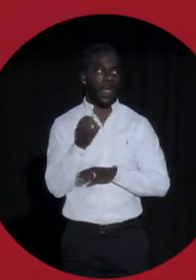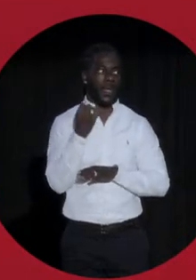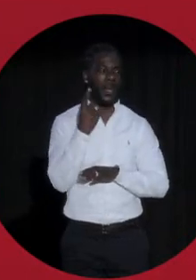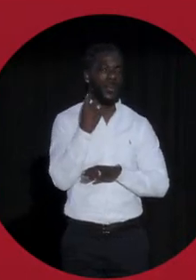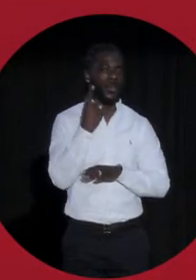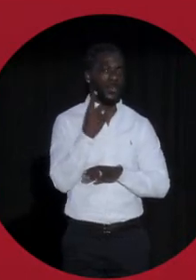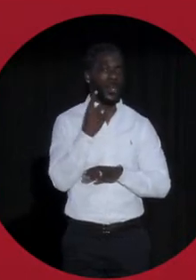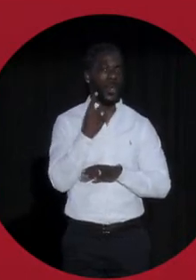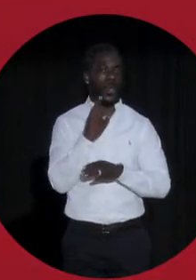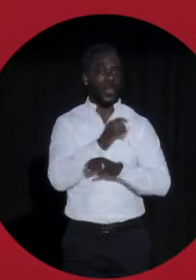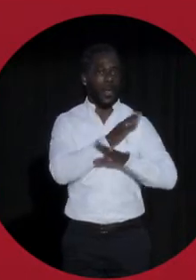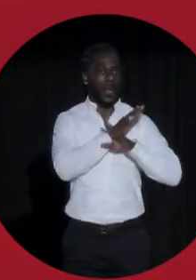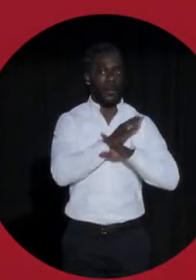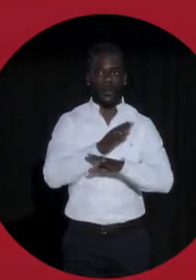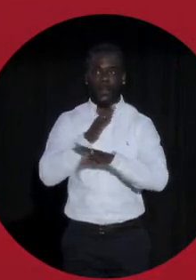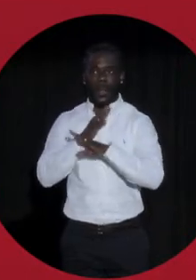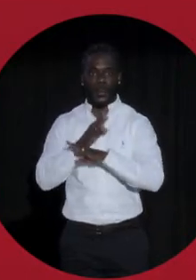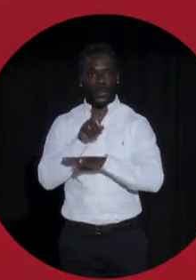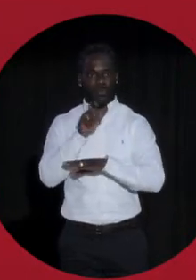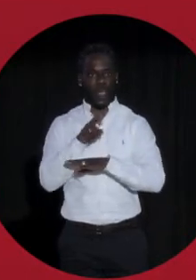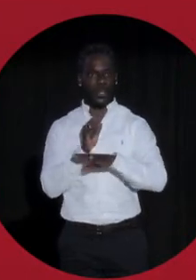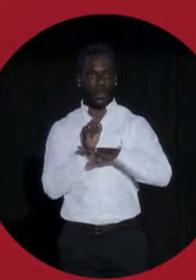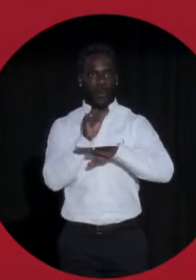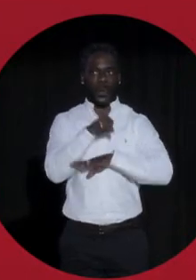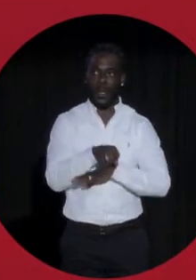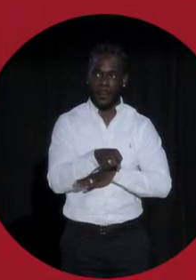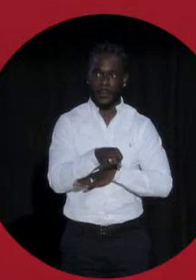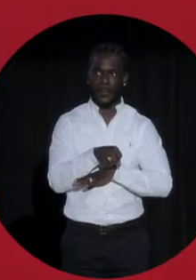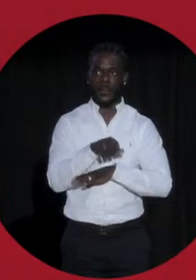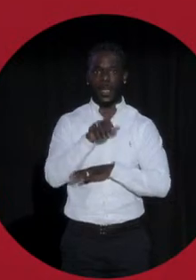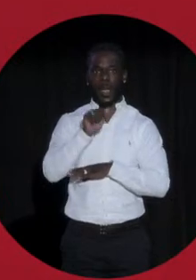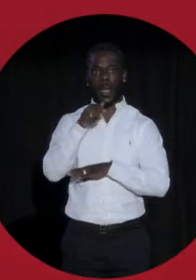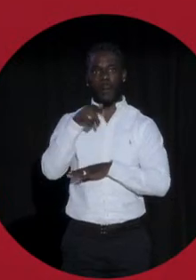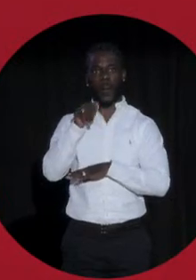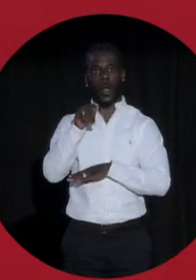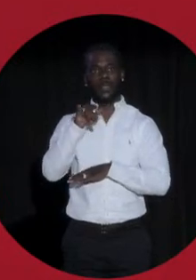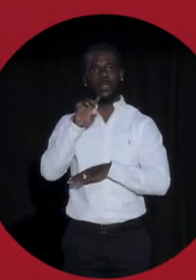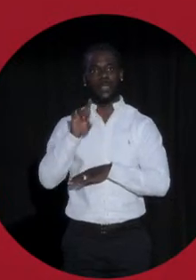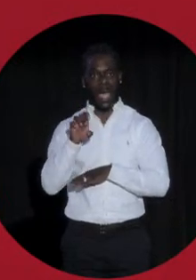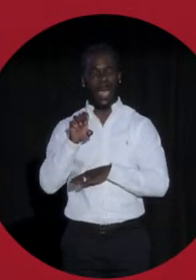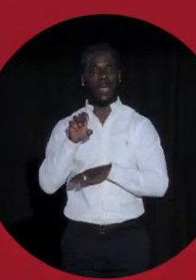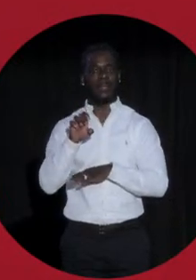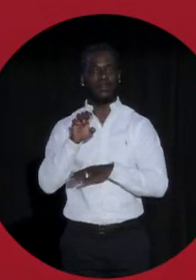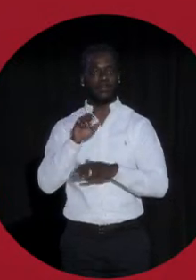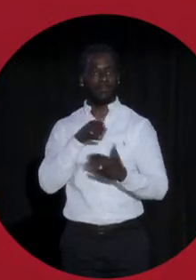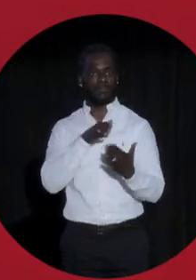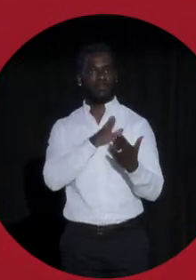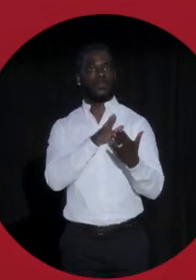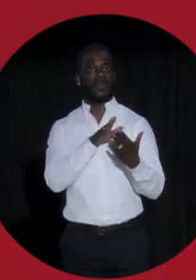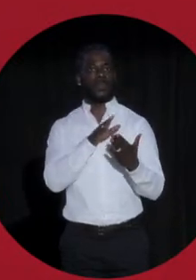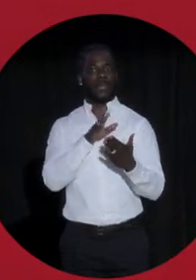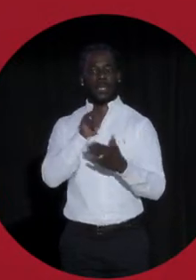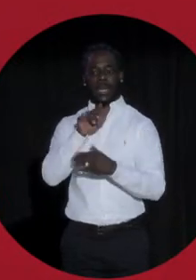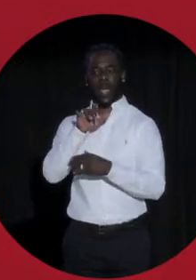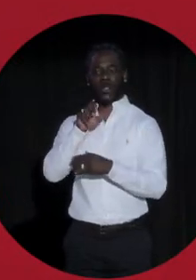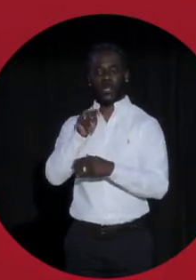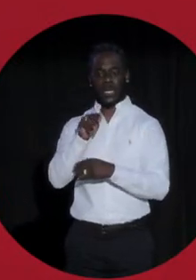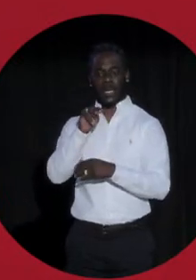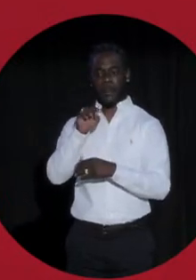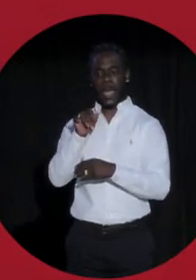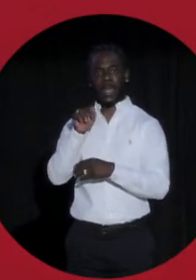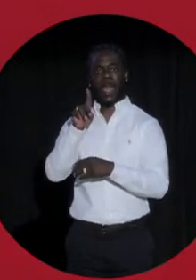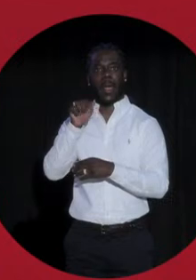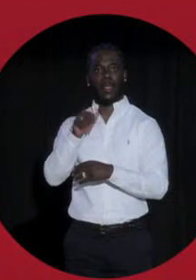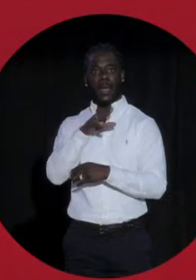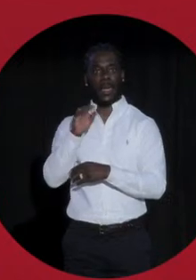the hurdles, obstacles, and challenges that apartheid presented. Nelson Mandela and his contemporaries saw